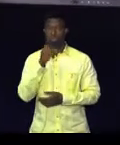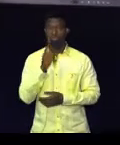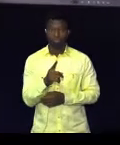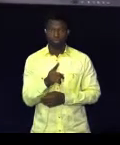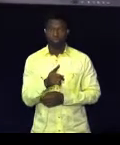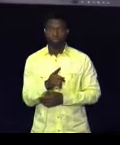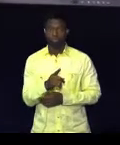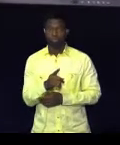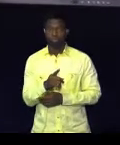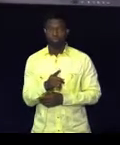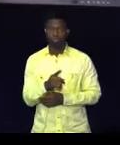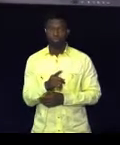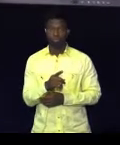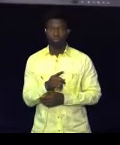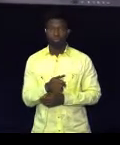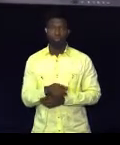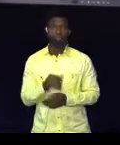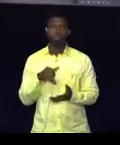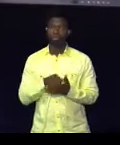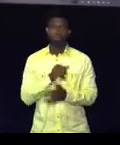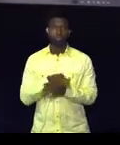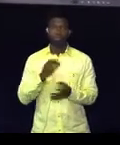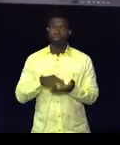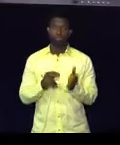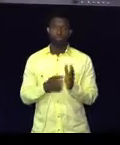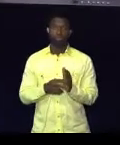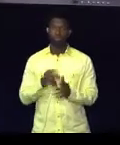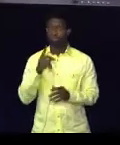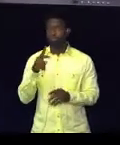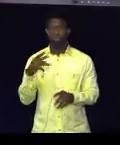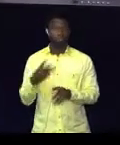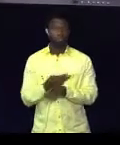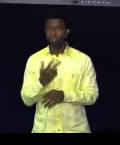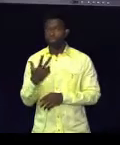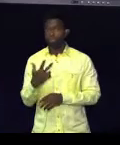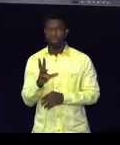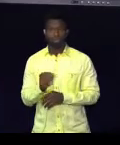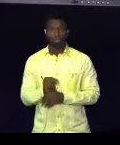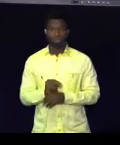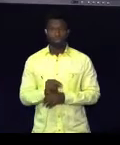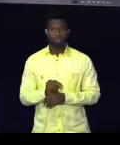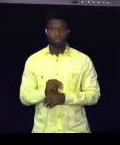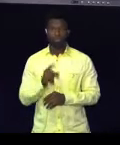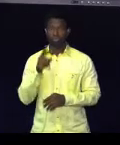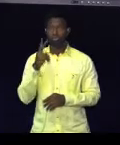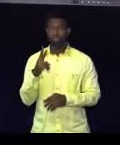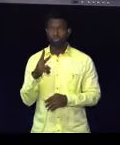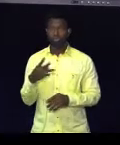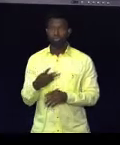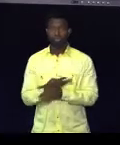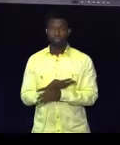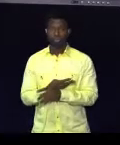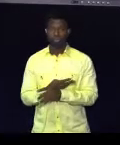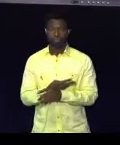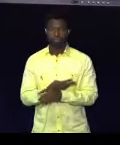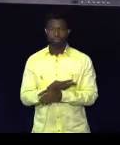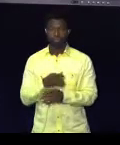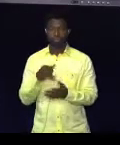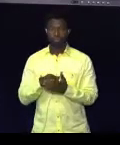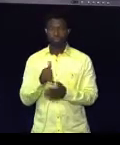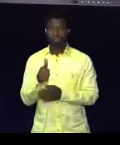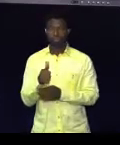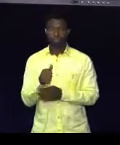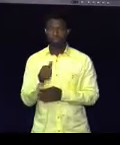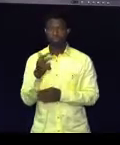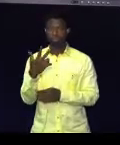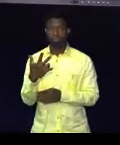mistakes there. So 2 in 3 places does not mean, when you have 3 on top of 2, it doesn't mean 2 times 3. It means 2 multiplying